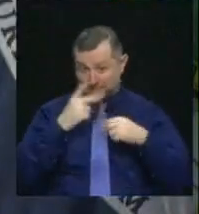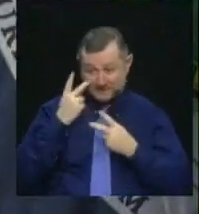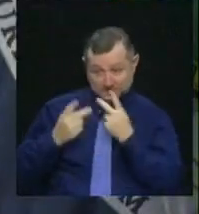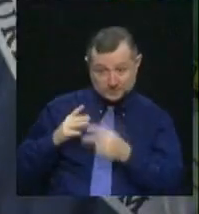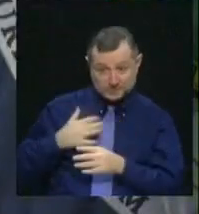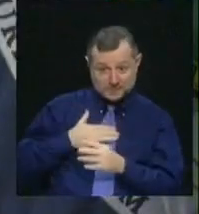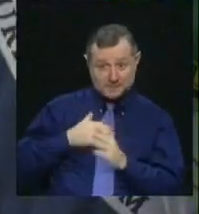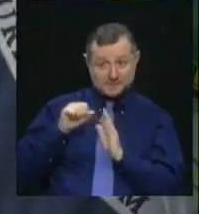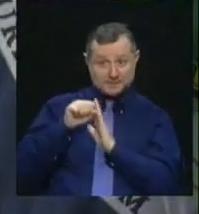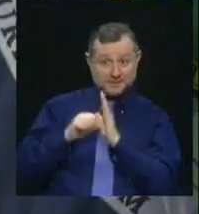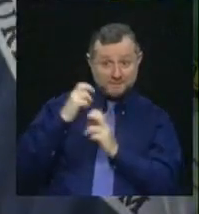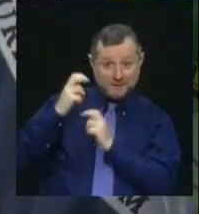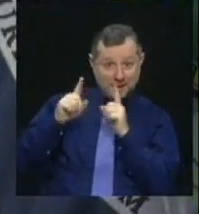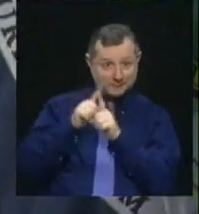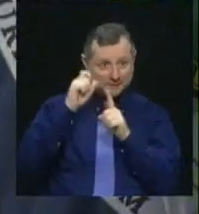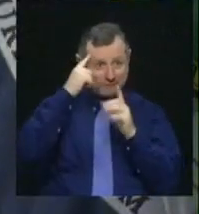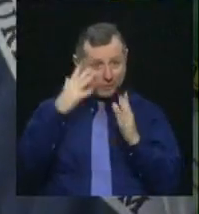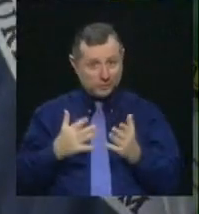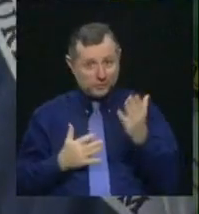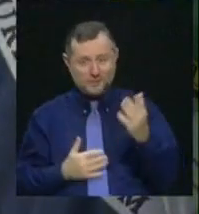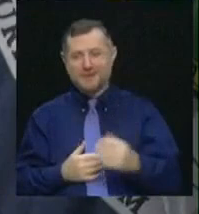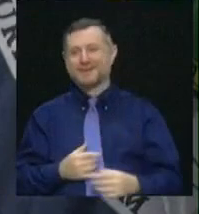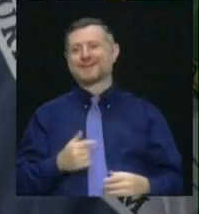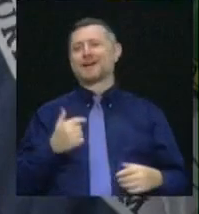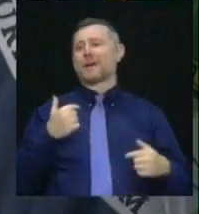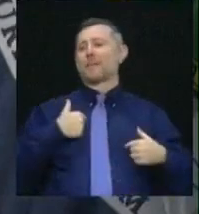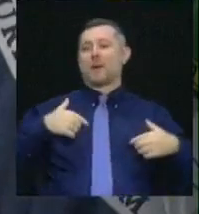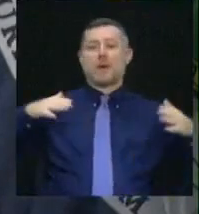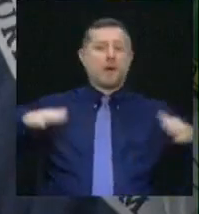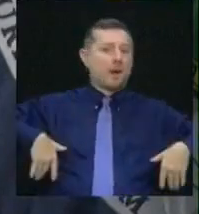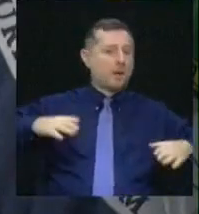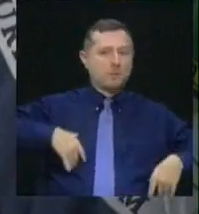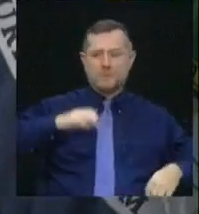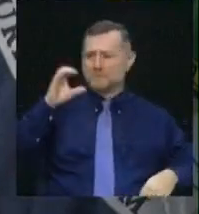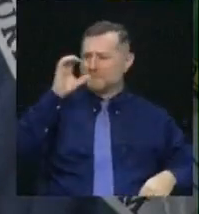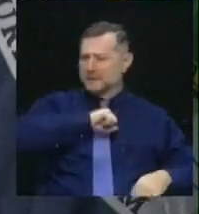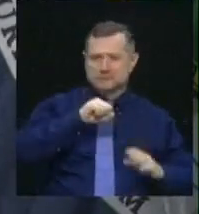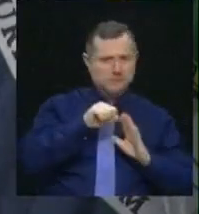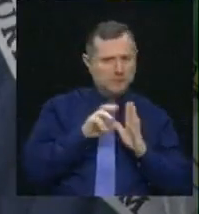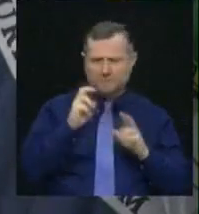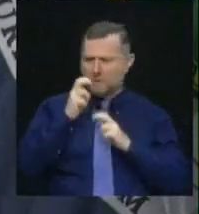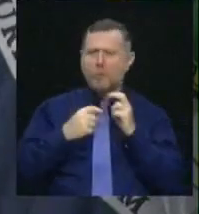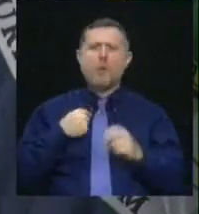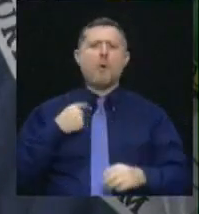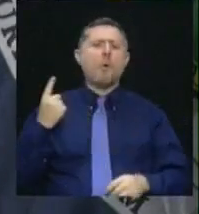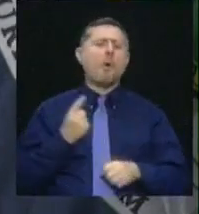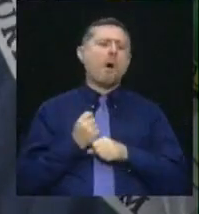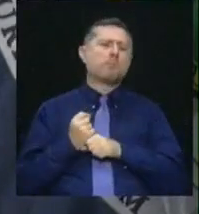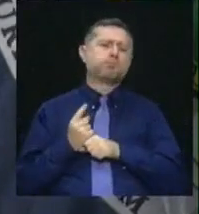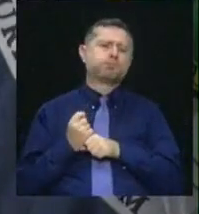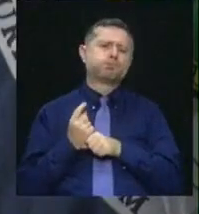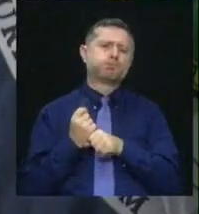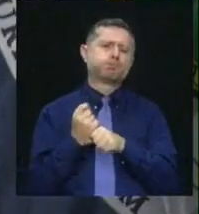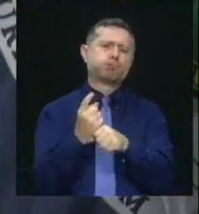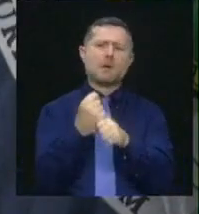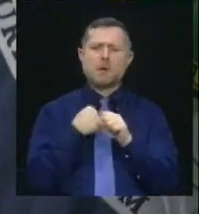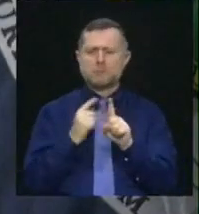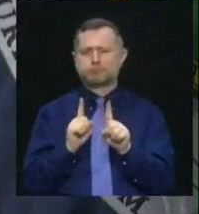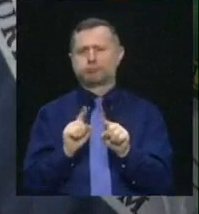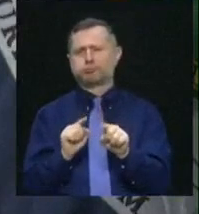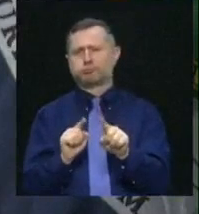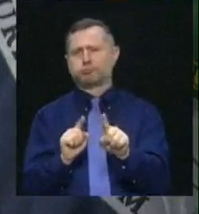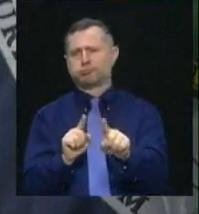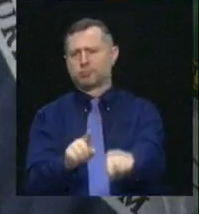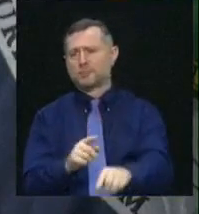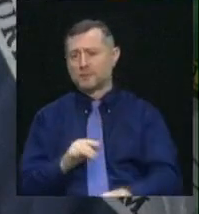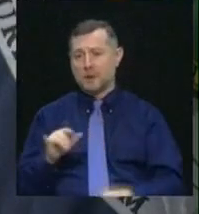I've never missed a state fair. It is one of the joys of being a New Yorker, going to the New York State Fair. I'll go either as lieutenant governor, which is what I'll be while the